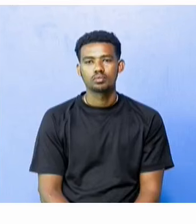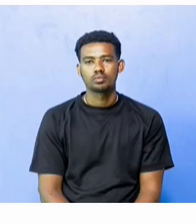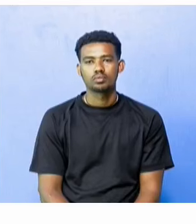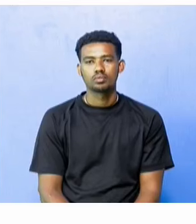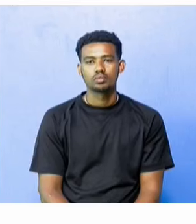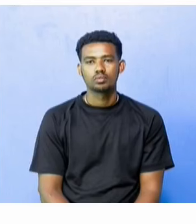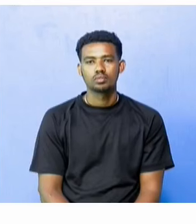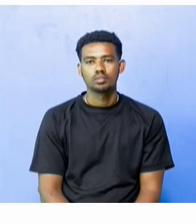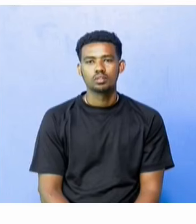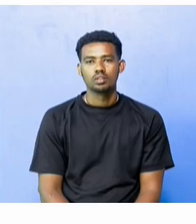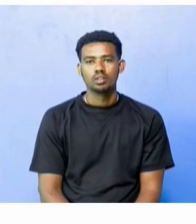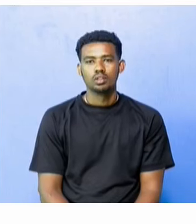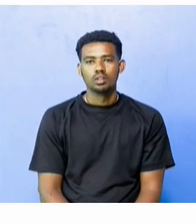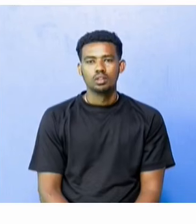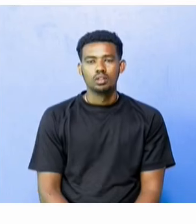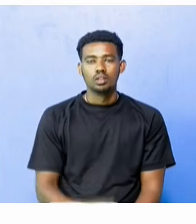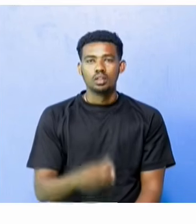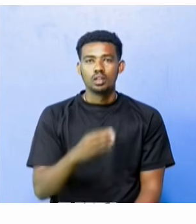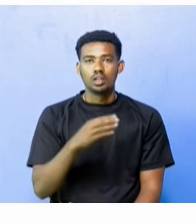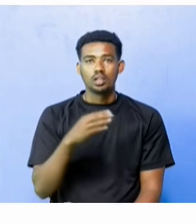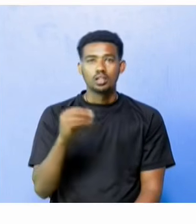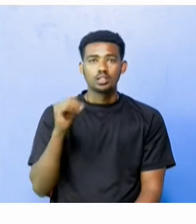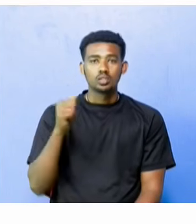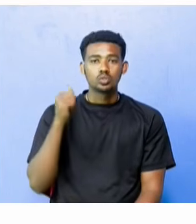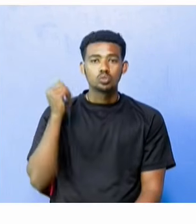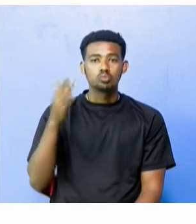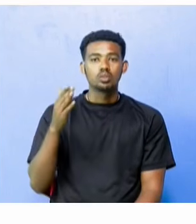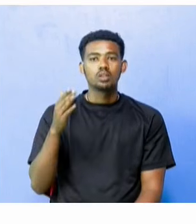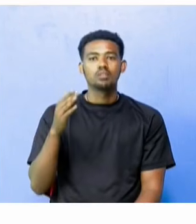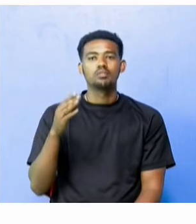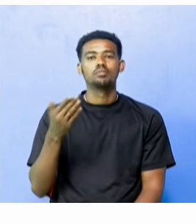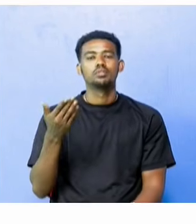And superlative, farthest.